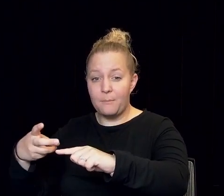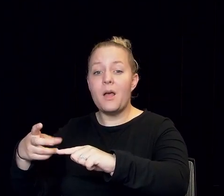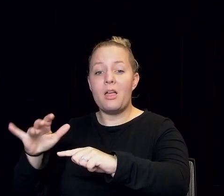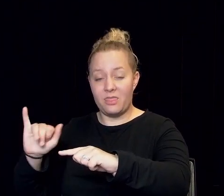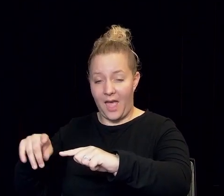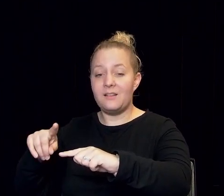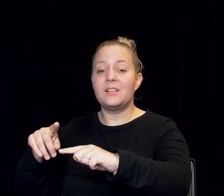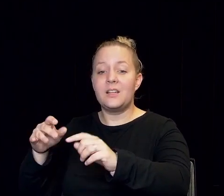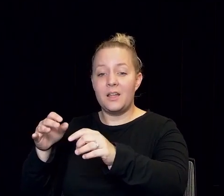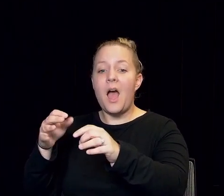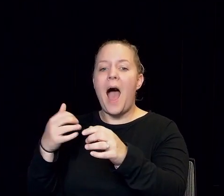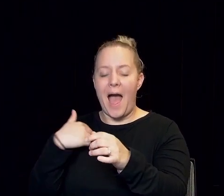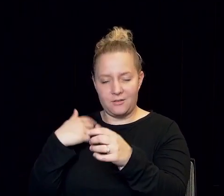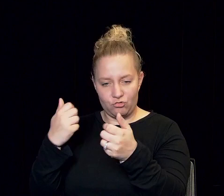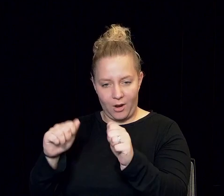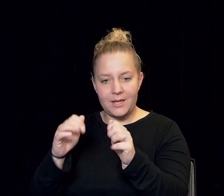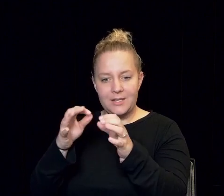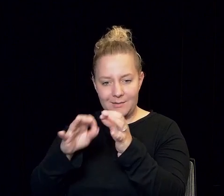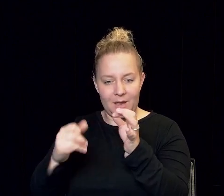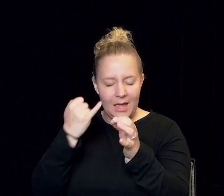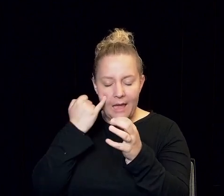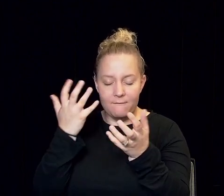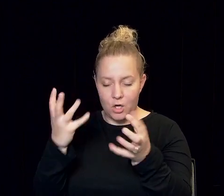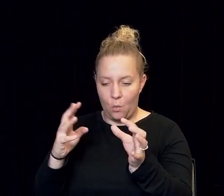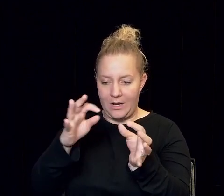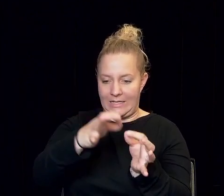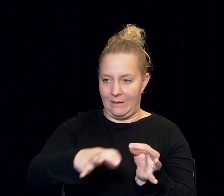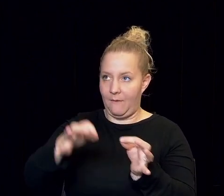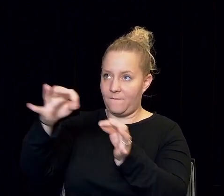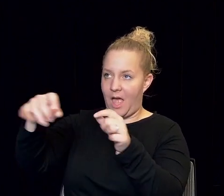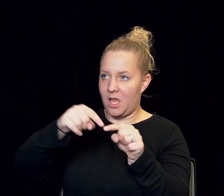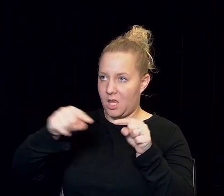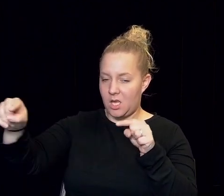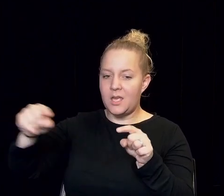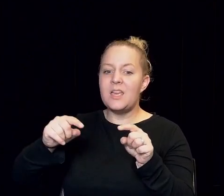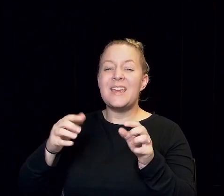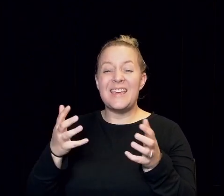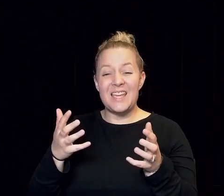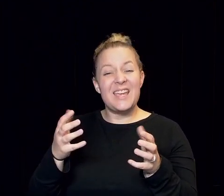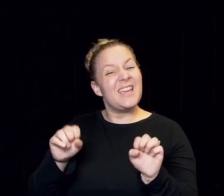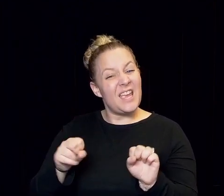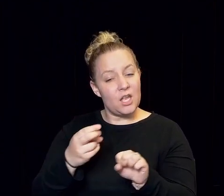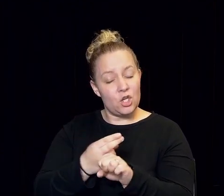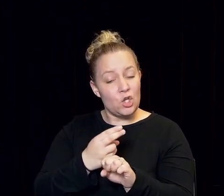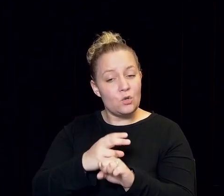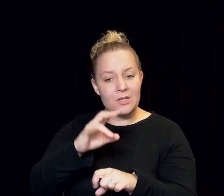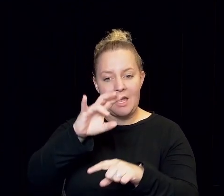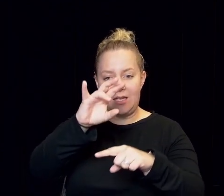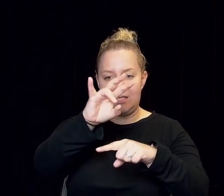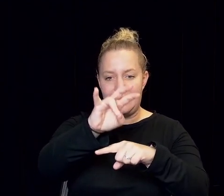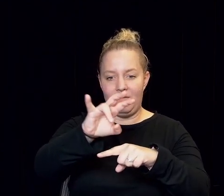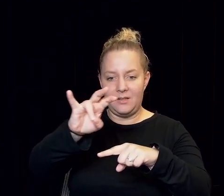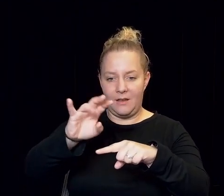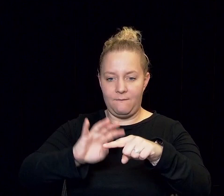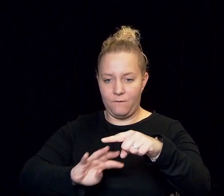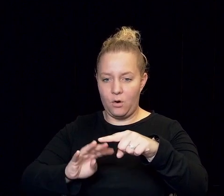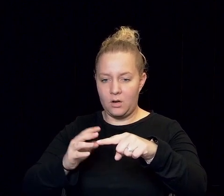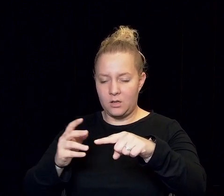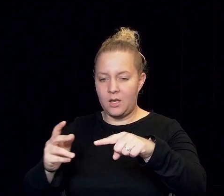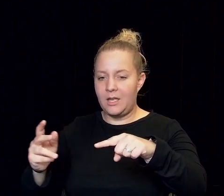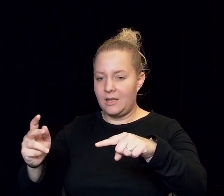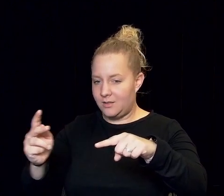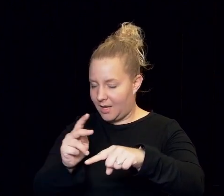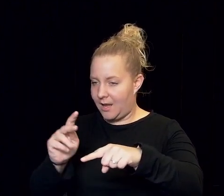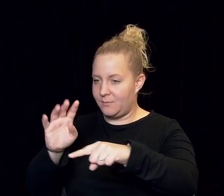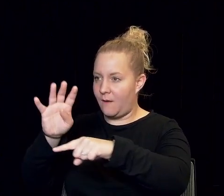And again, from this step, if you don't want to cross simplify, you can take 77/4 times 4 over 11 and just multiply